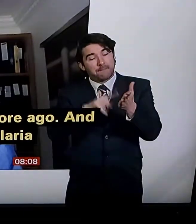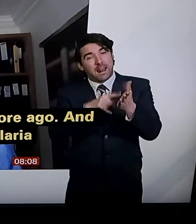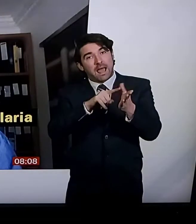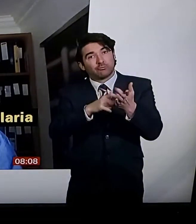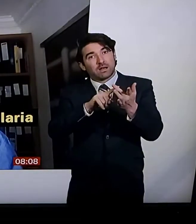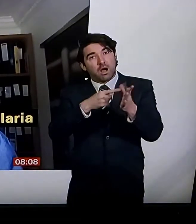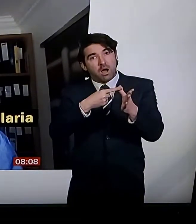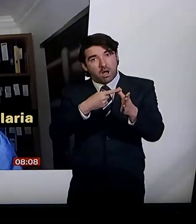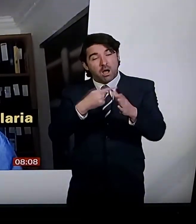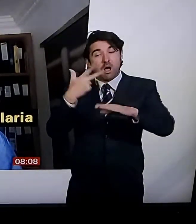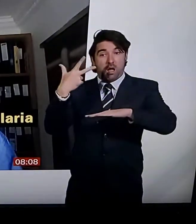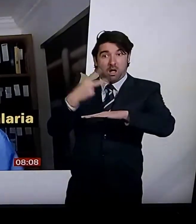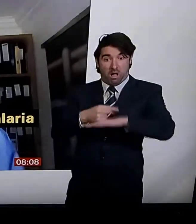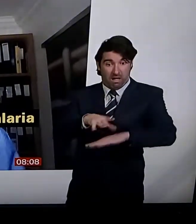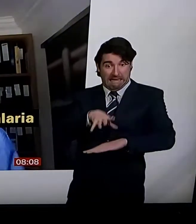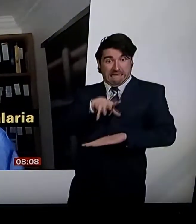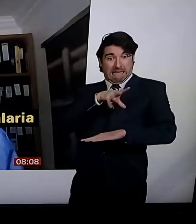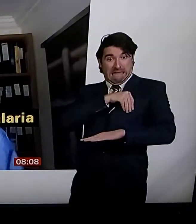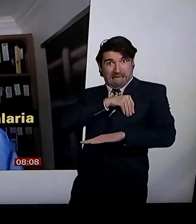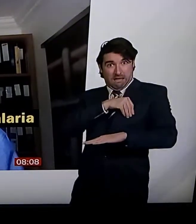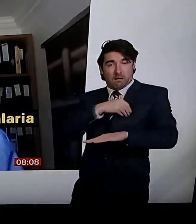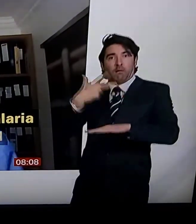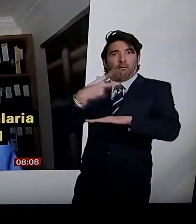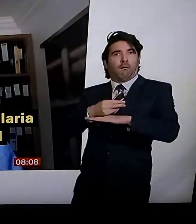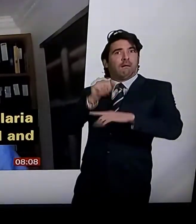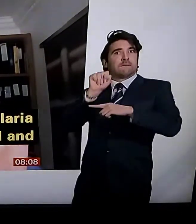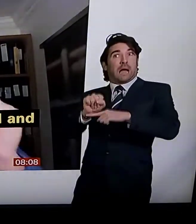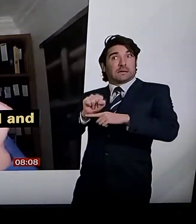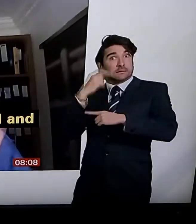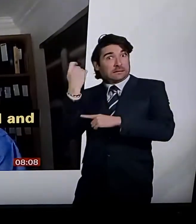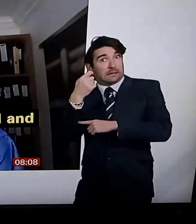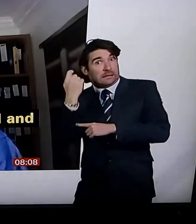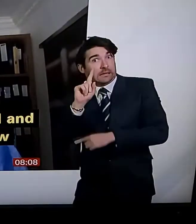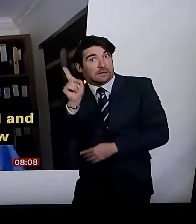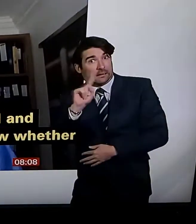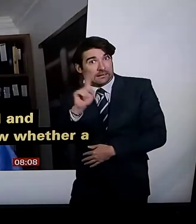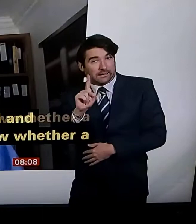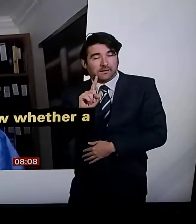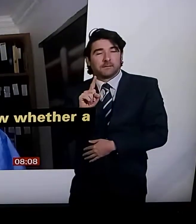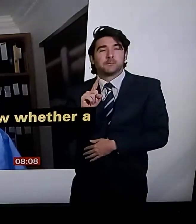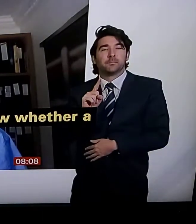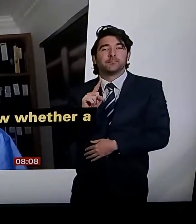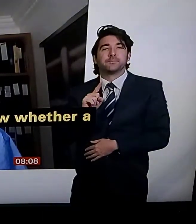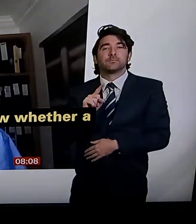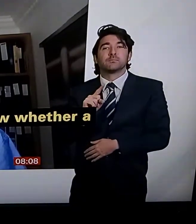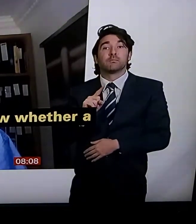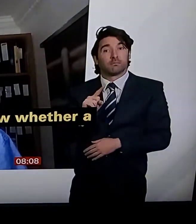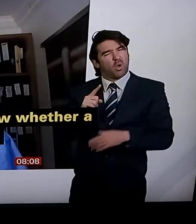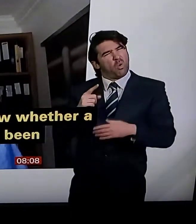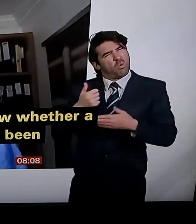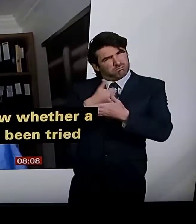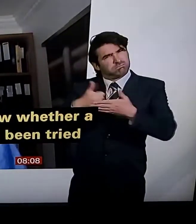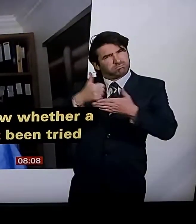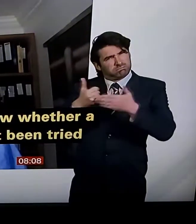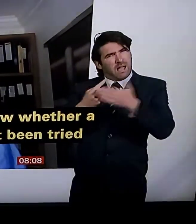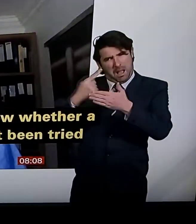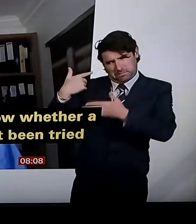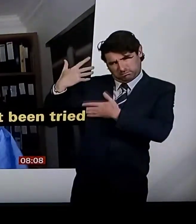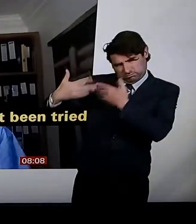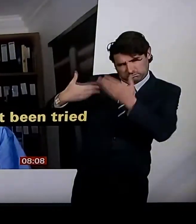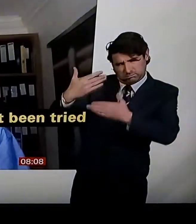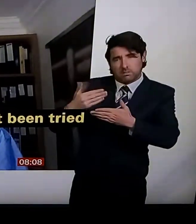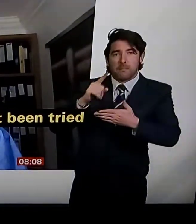temperatures in the teens, but still nice enough. The sun is on your back. Now, weather front is bringing that change to something fresher, only slowly meanders its way south as